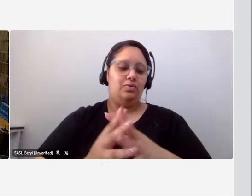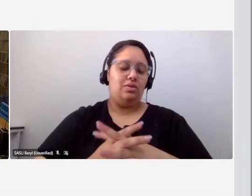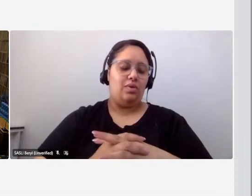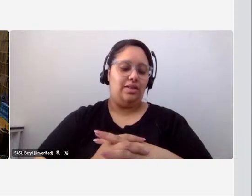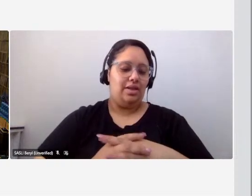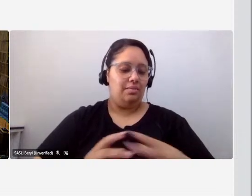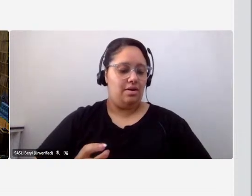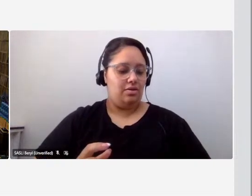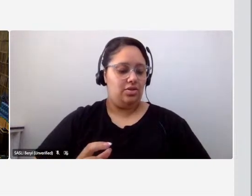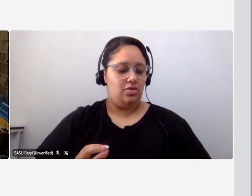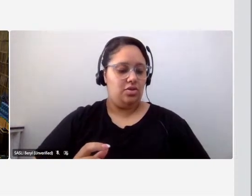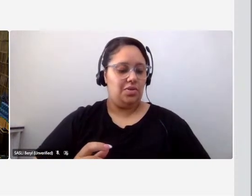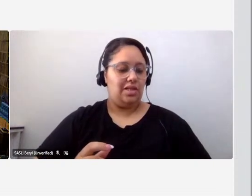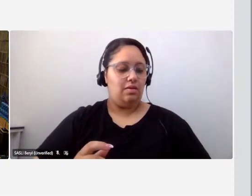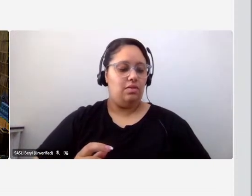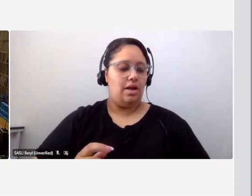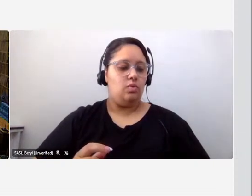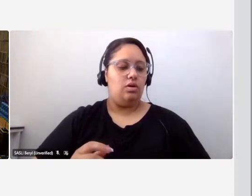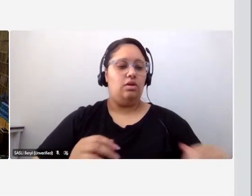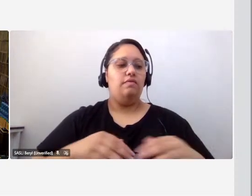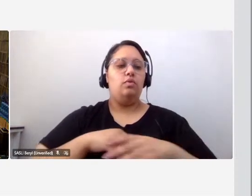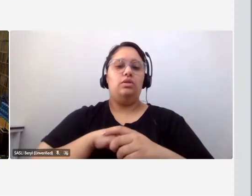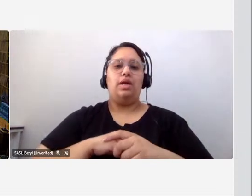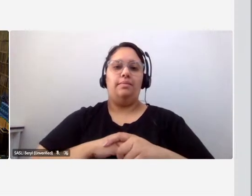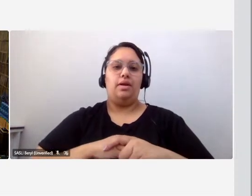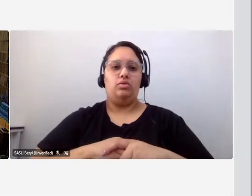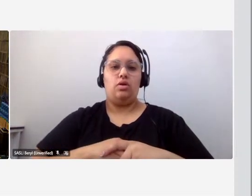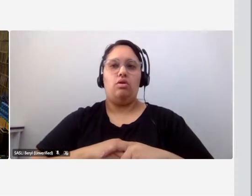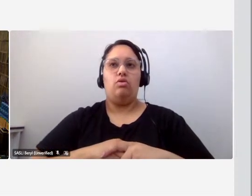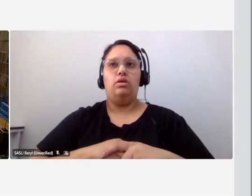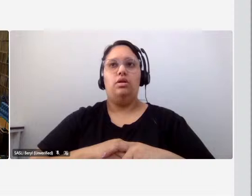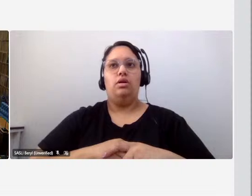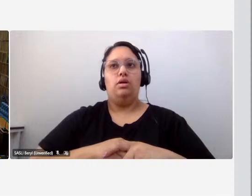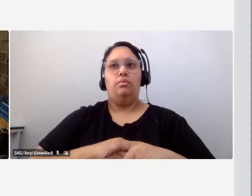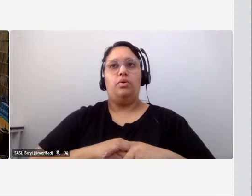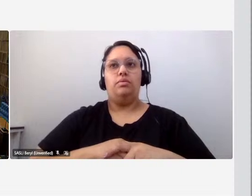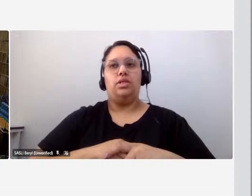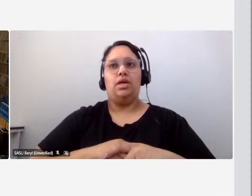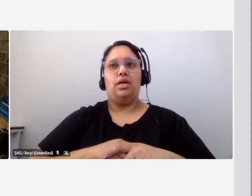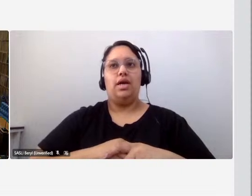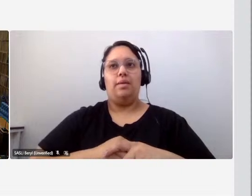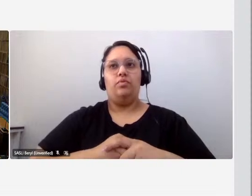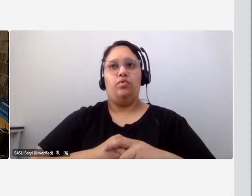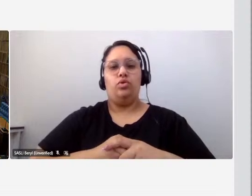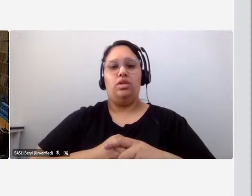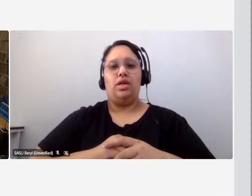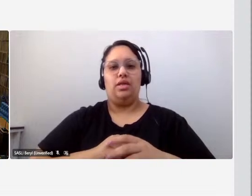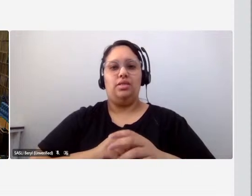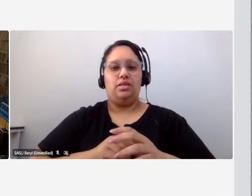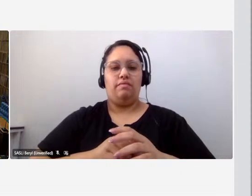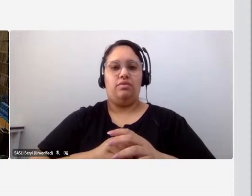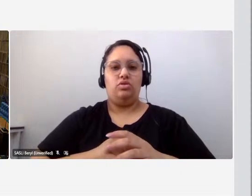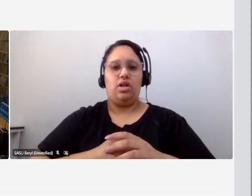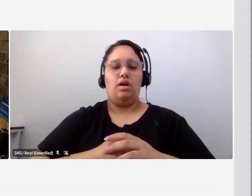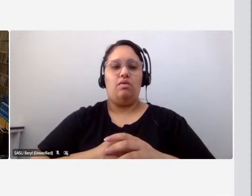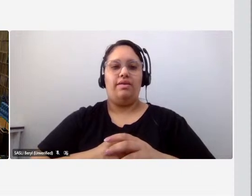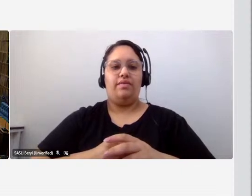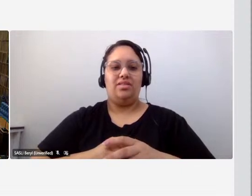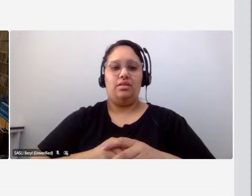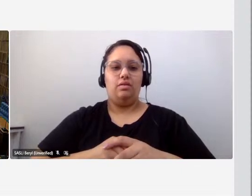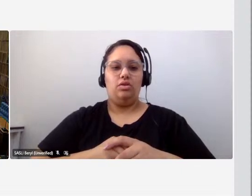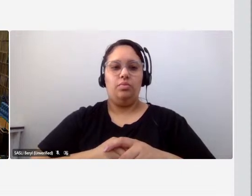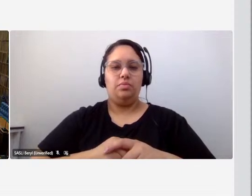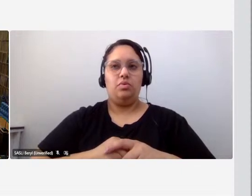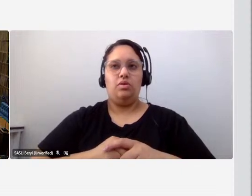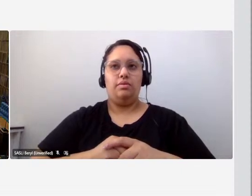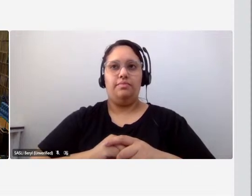that other areas fall by the wayside, and that has come up a couple of times in the committee as well.